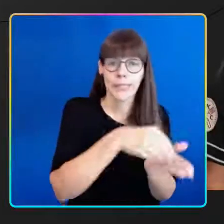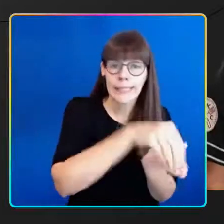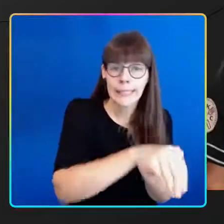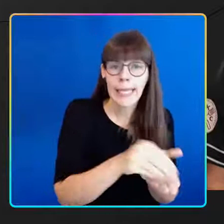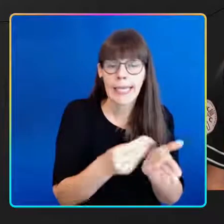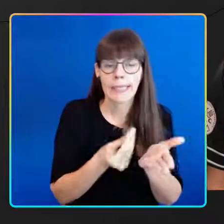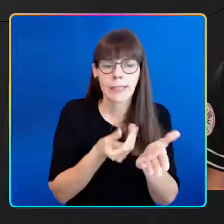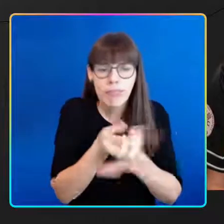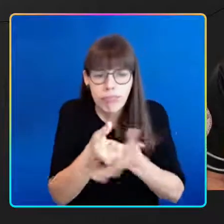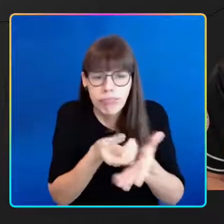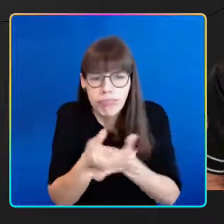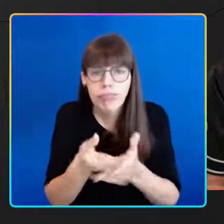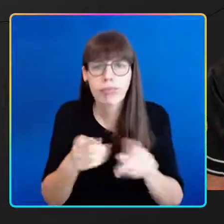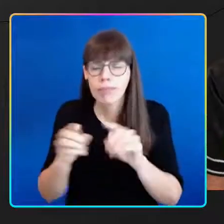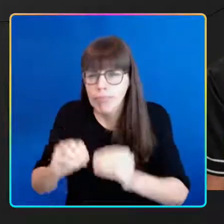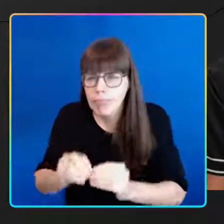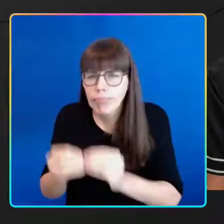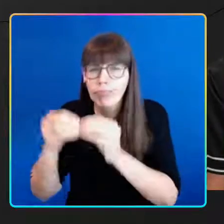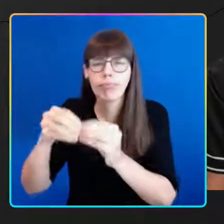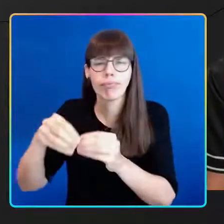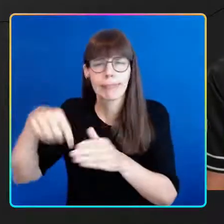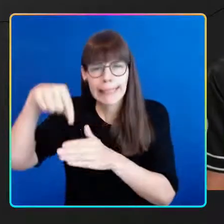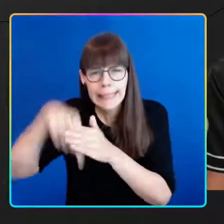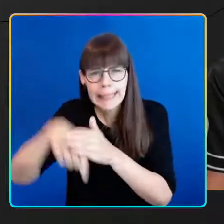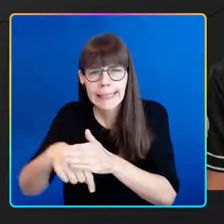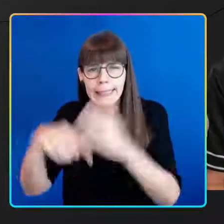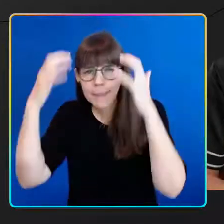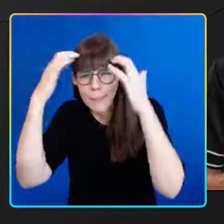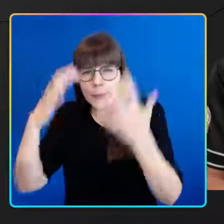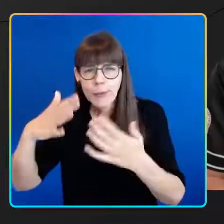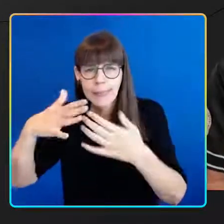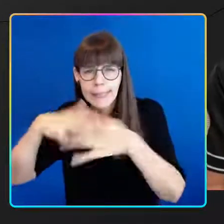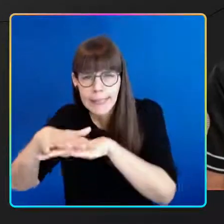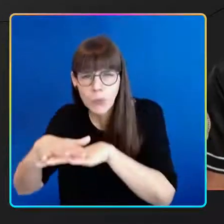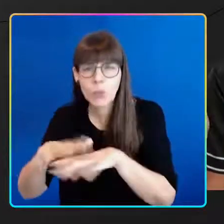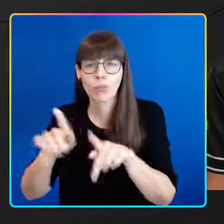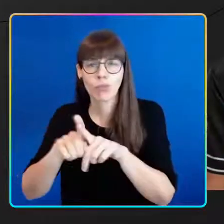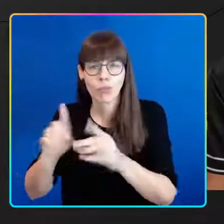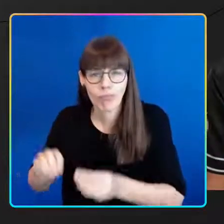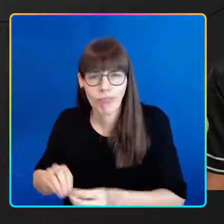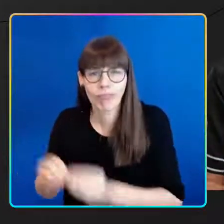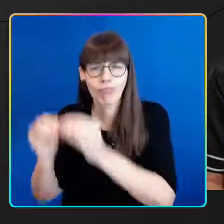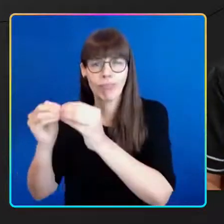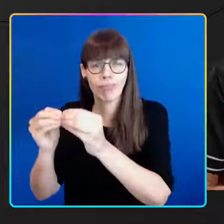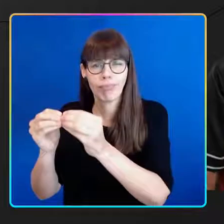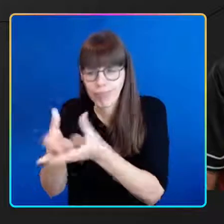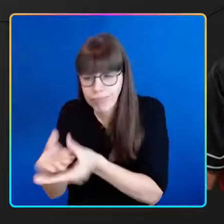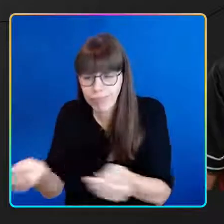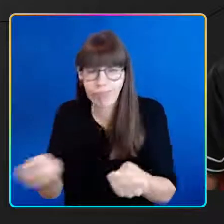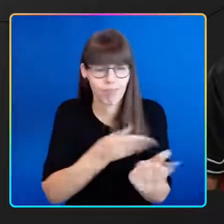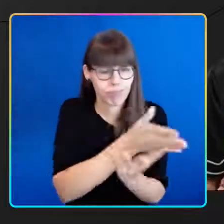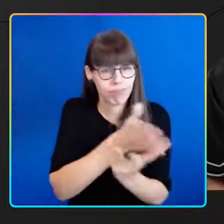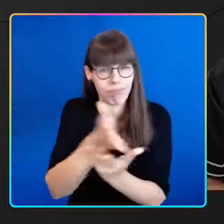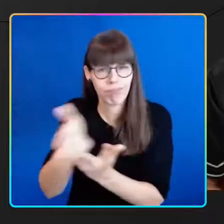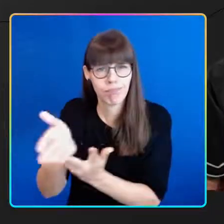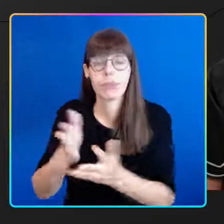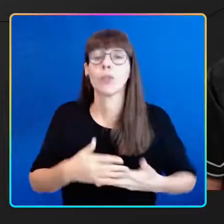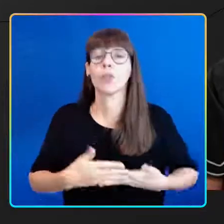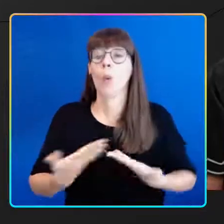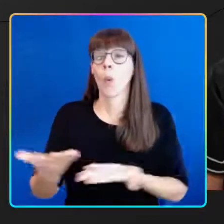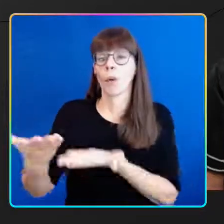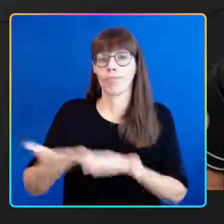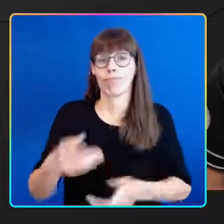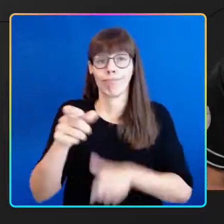deep neural networks itself and running them in production. So in this show, we invite people to talk about what they actually